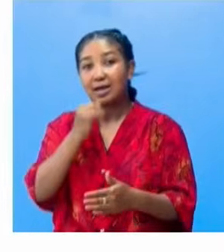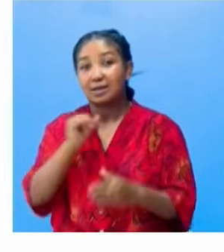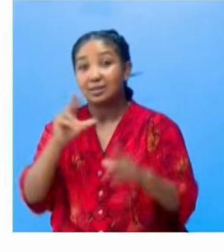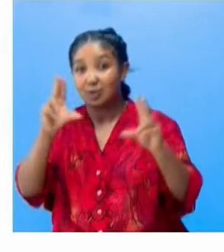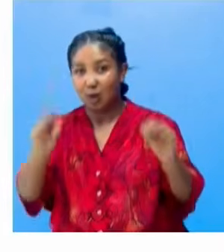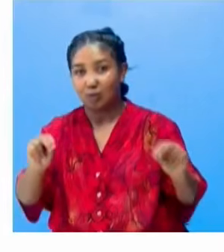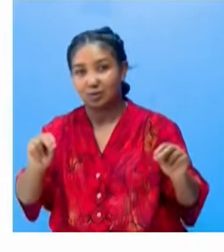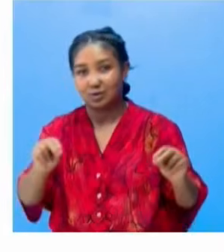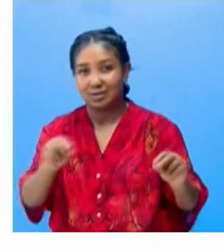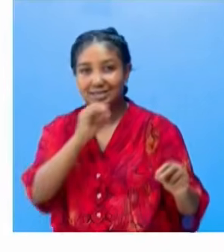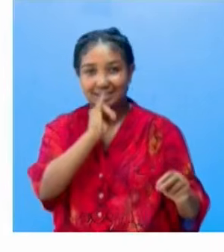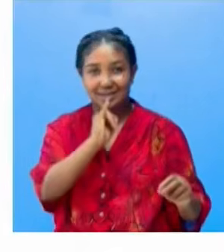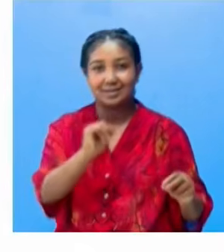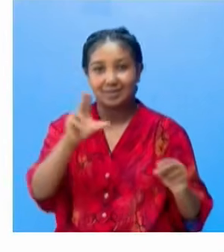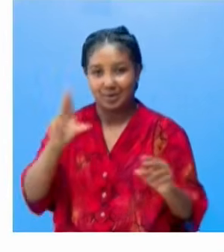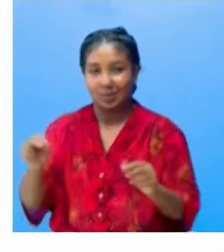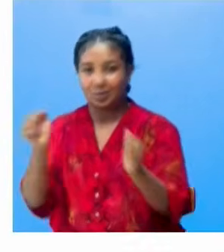not.